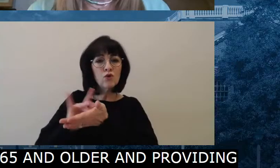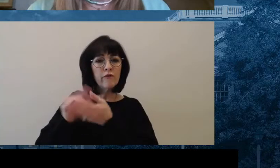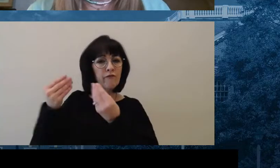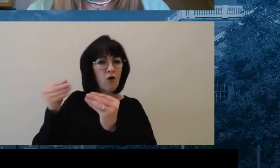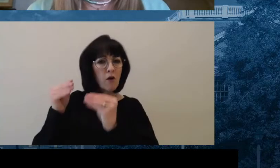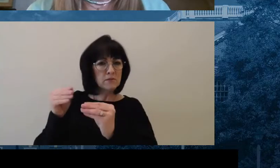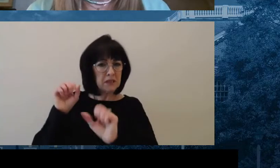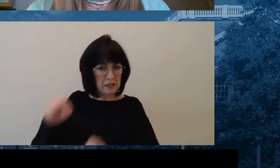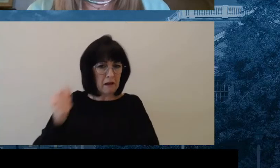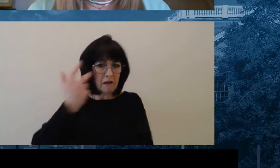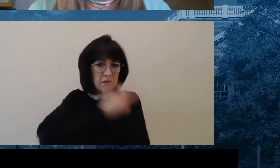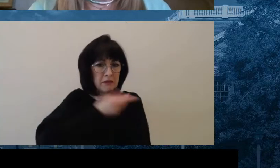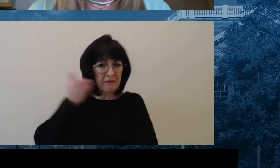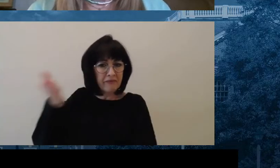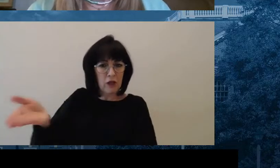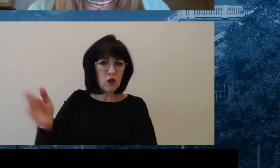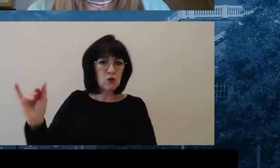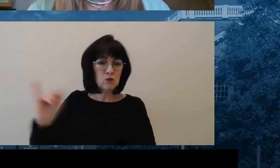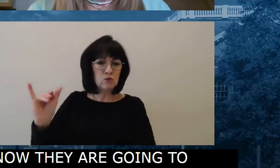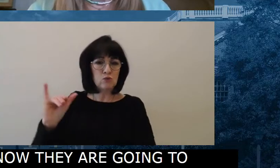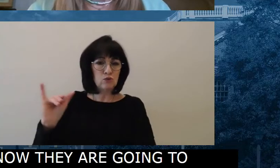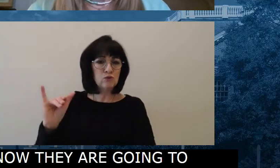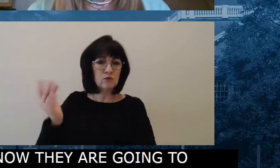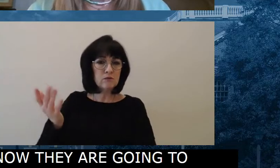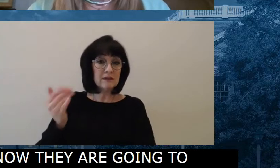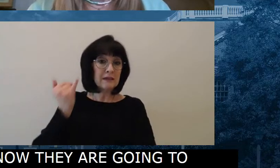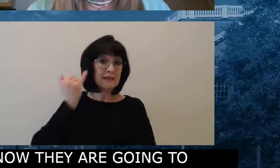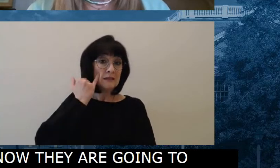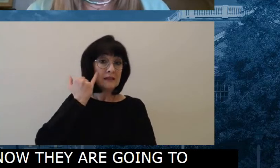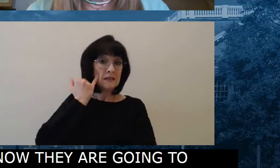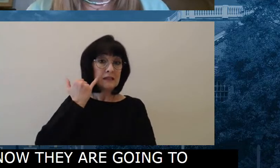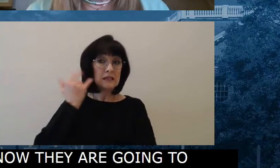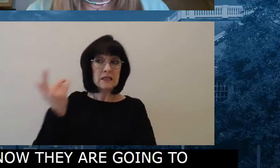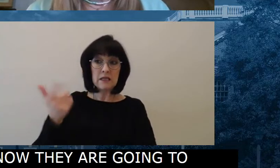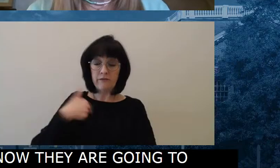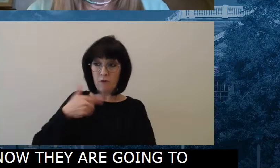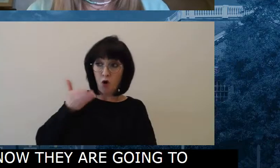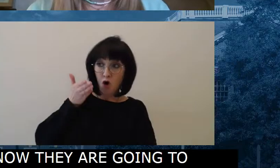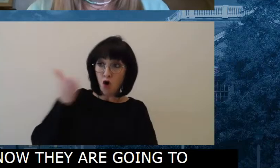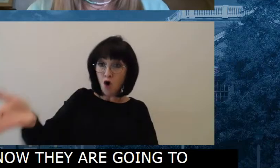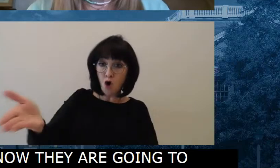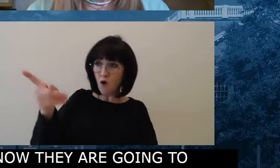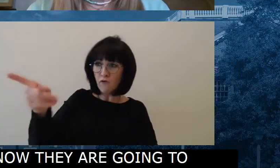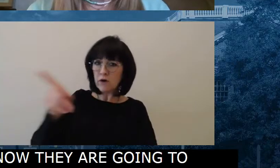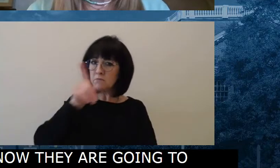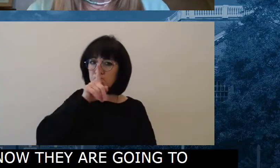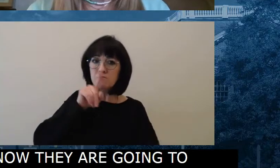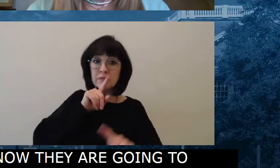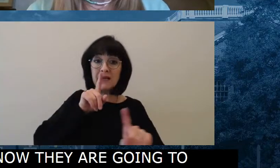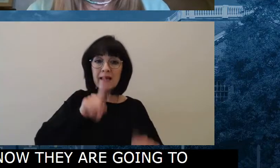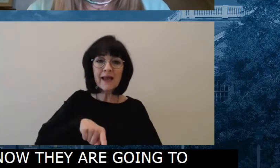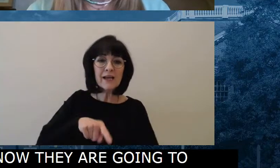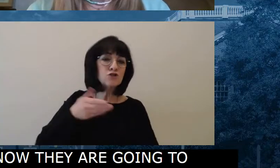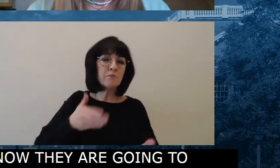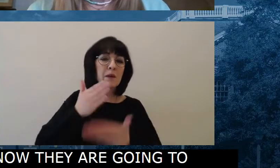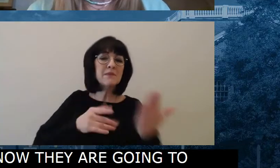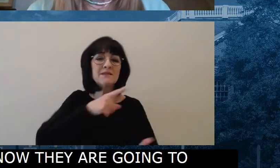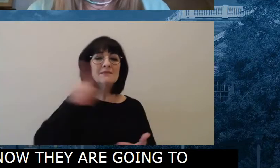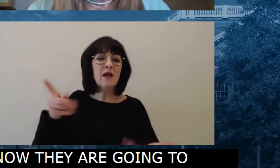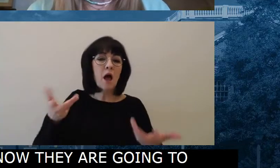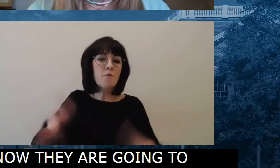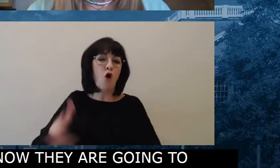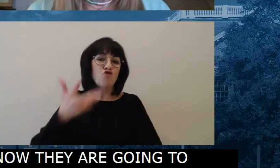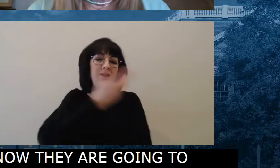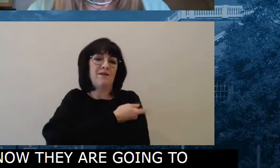because, when they don't respond to an appointment offering when we make it available to them because they've already had their